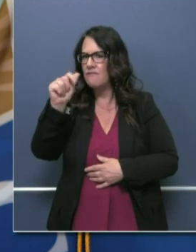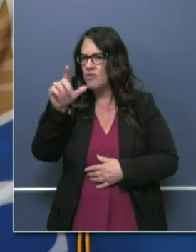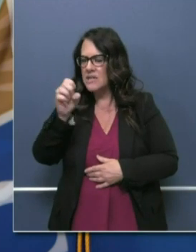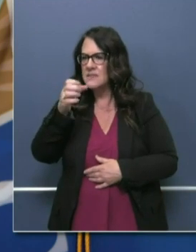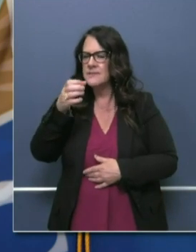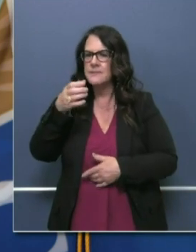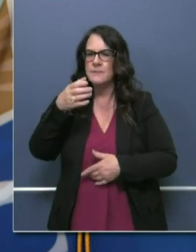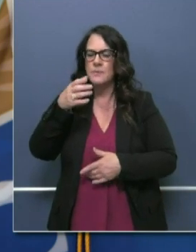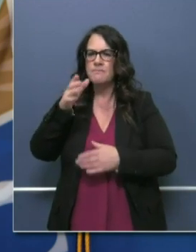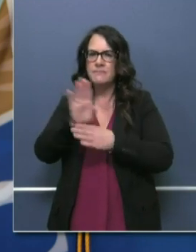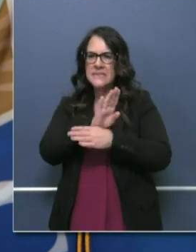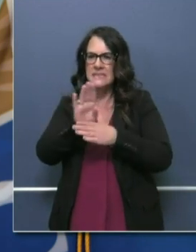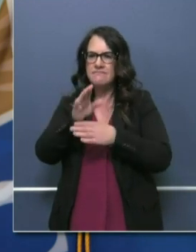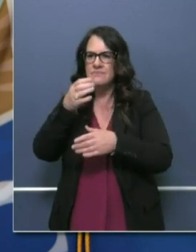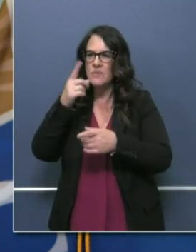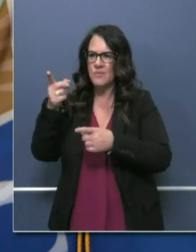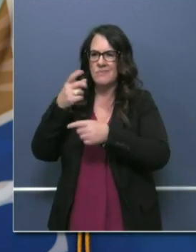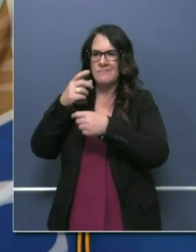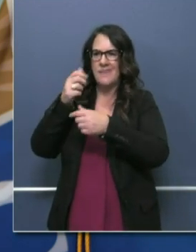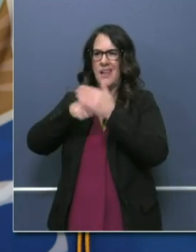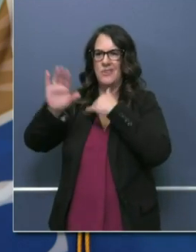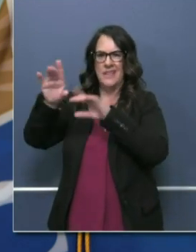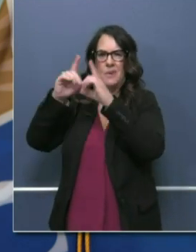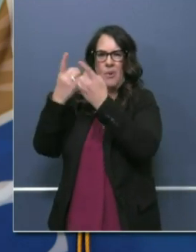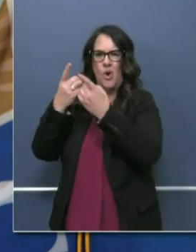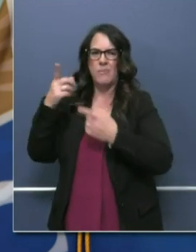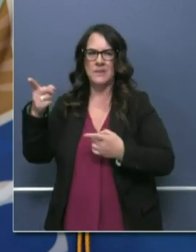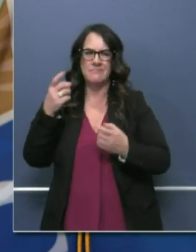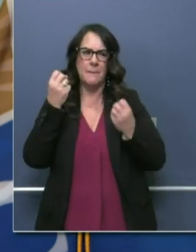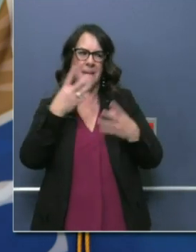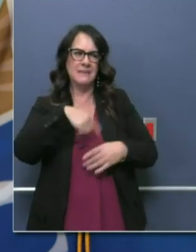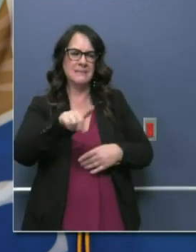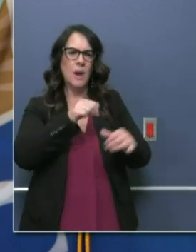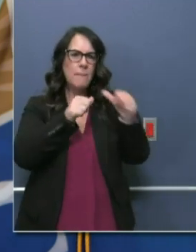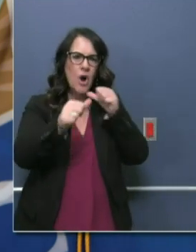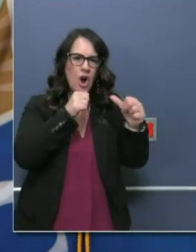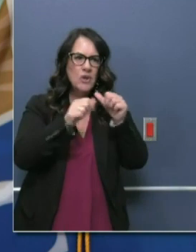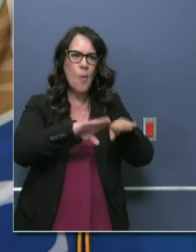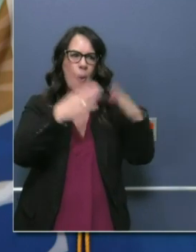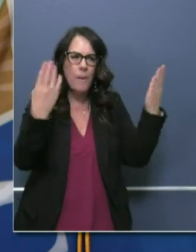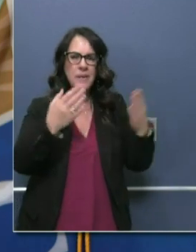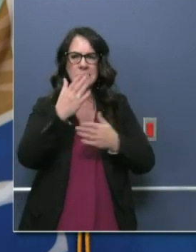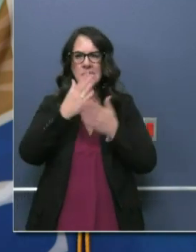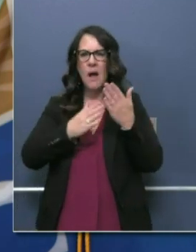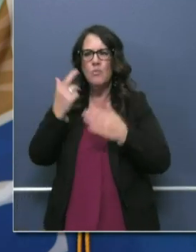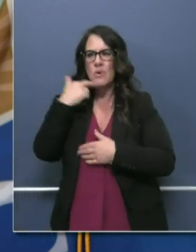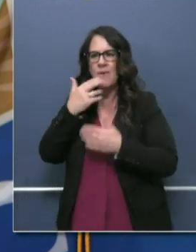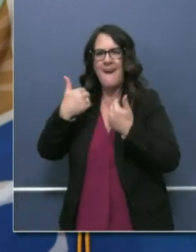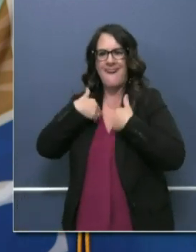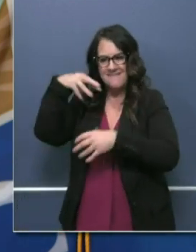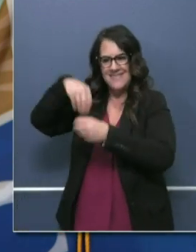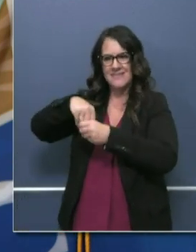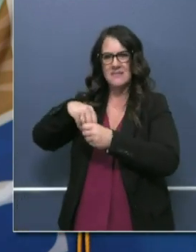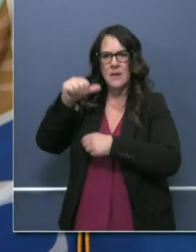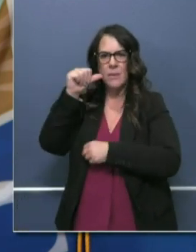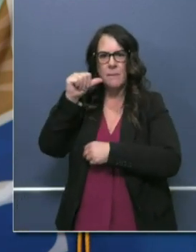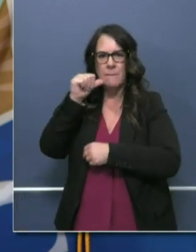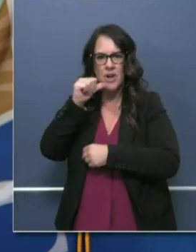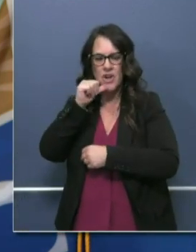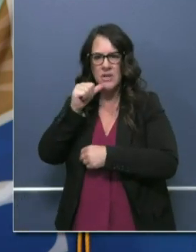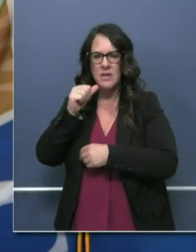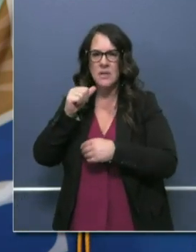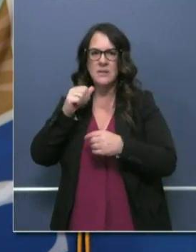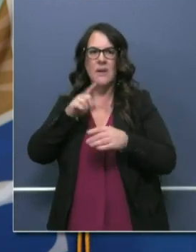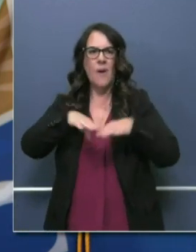81 businesses that opened up as bars and some restaurant bars. 80 of them are shut back